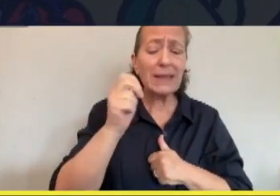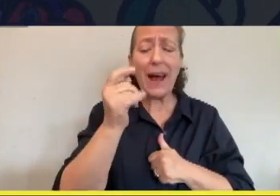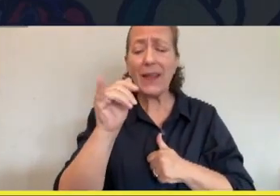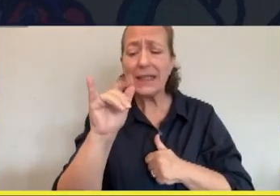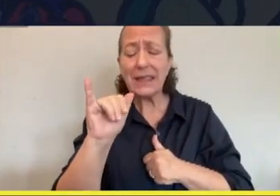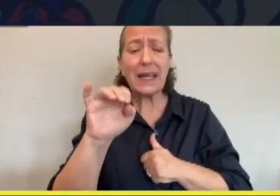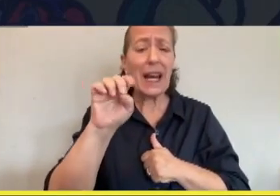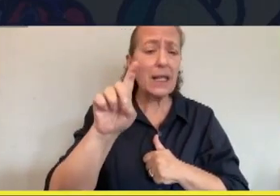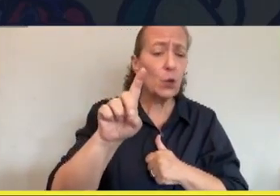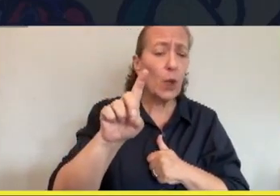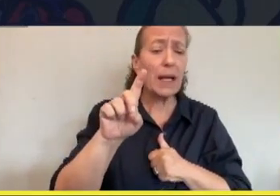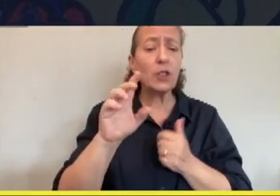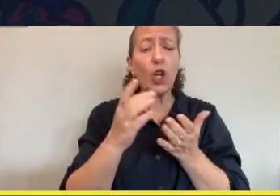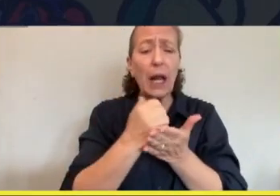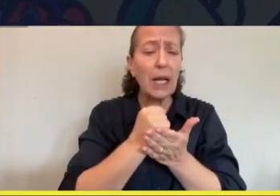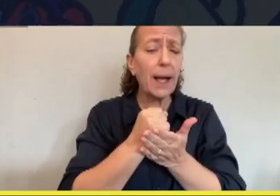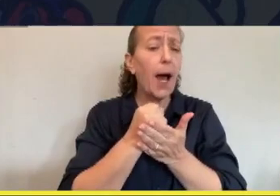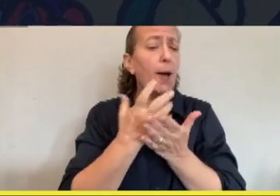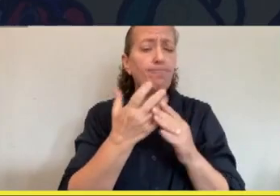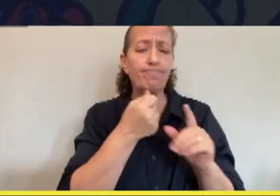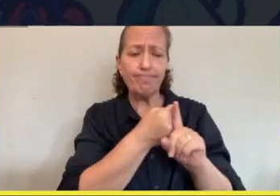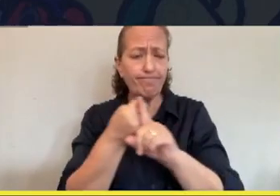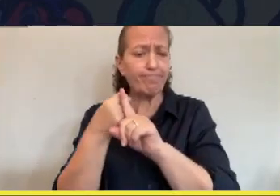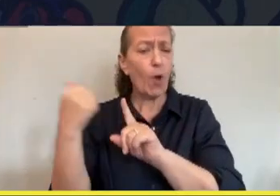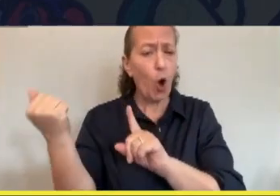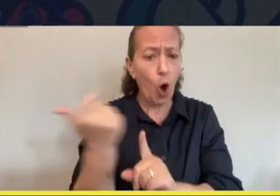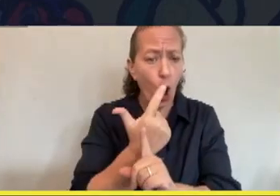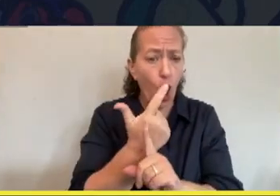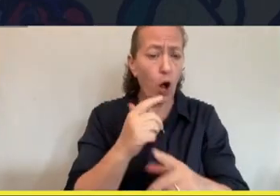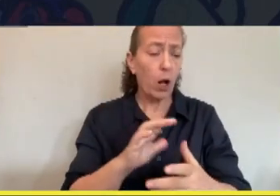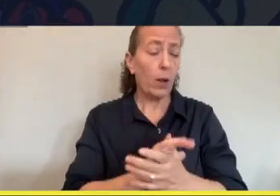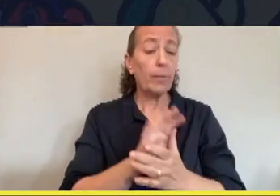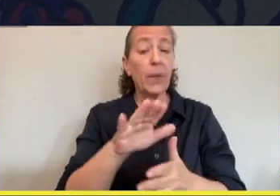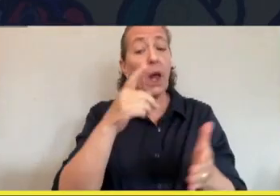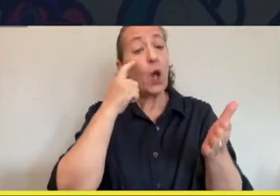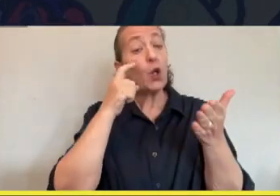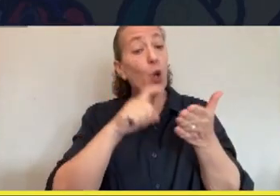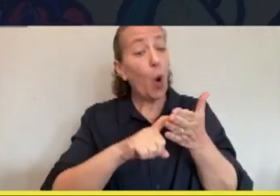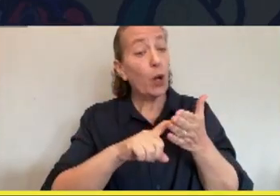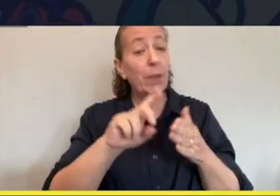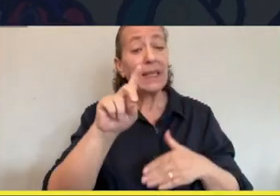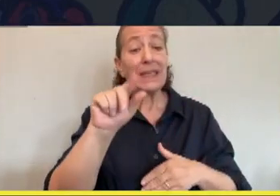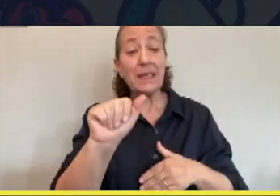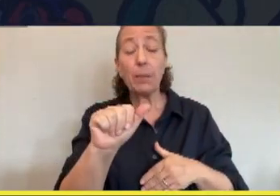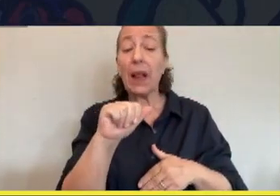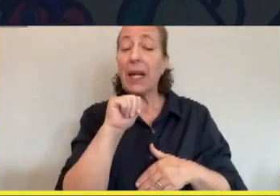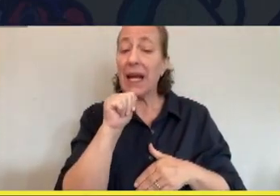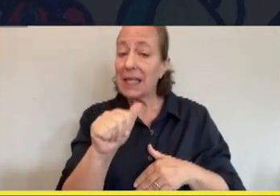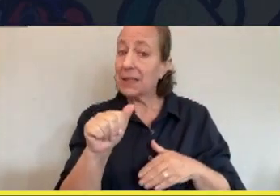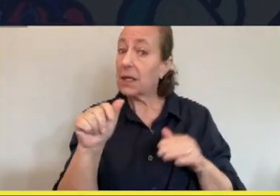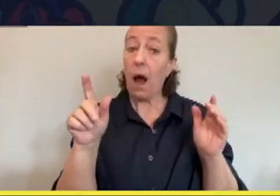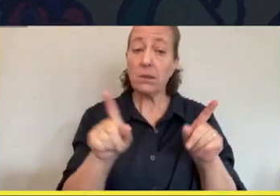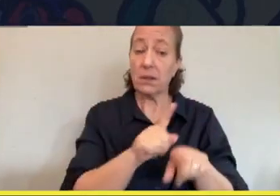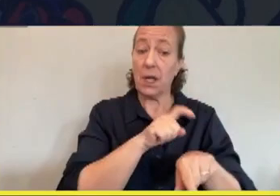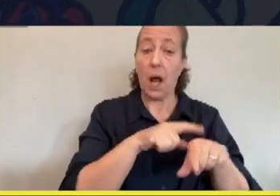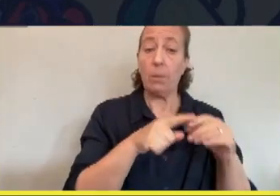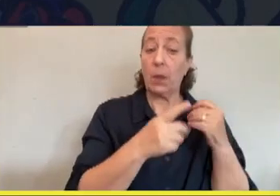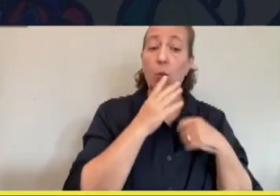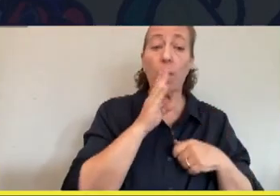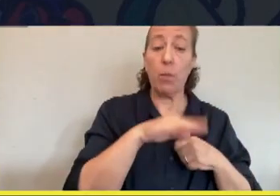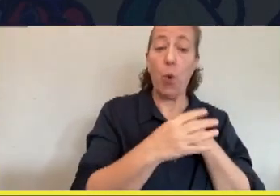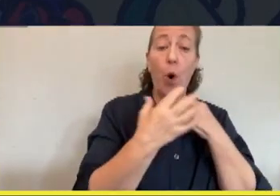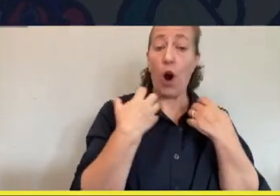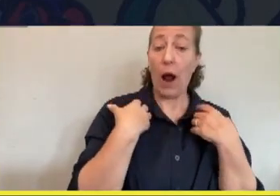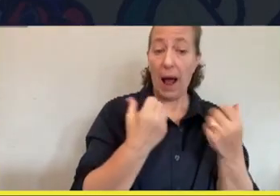and more. And notably, disability is not synonymous with poor health. The link between disability and health